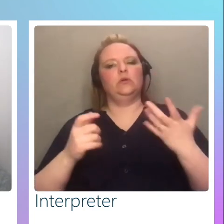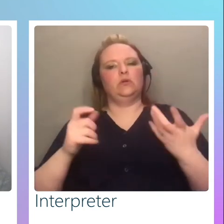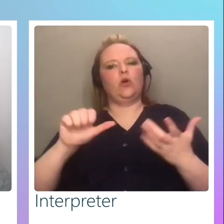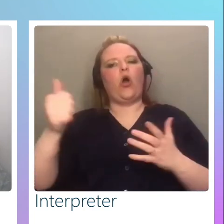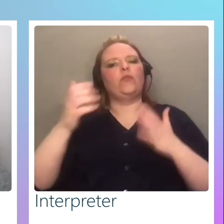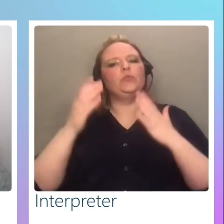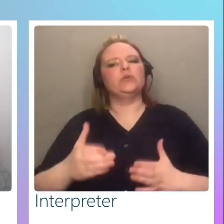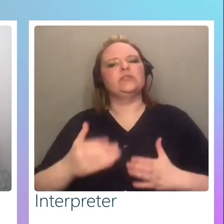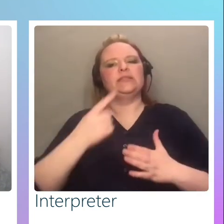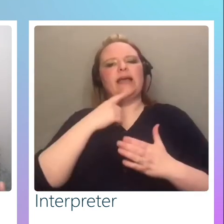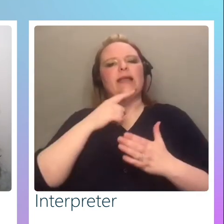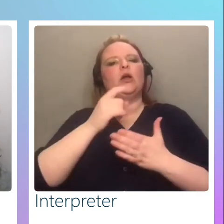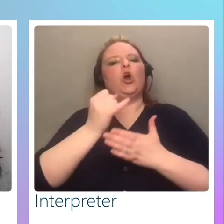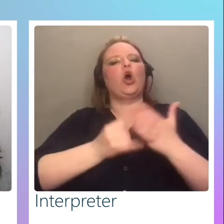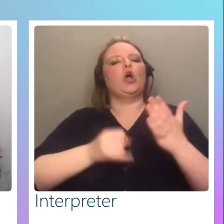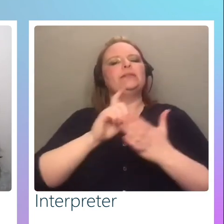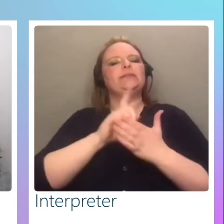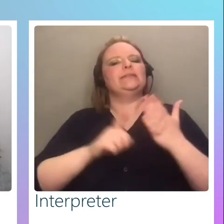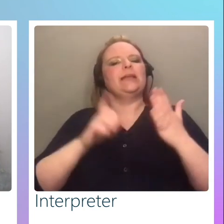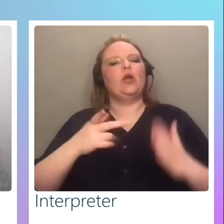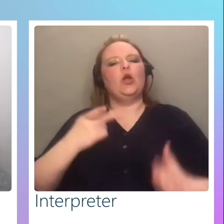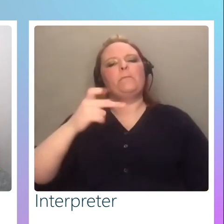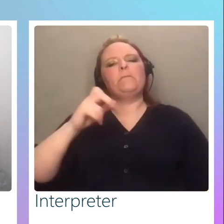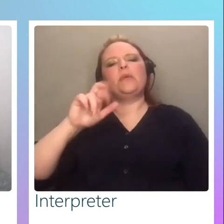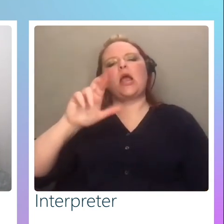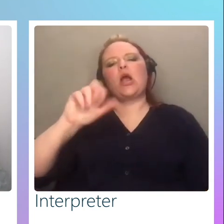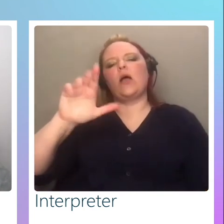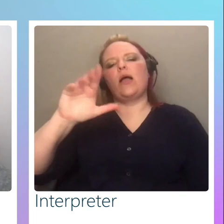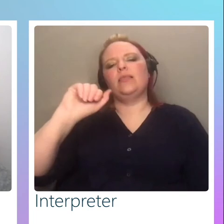says, our designers are, quote, parallax junkies.